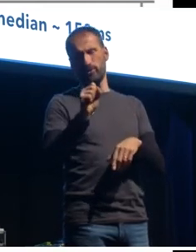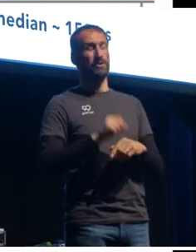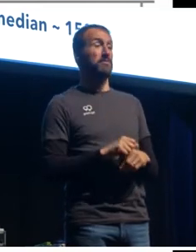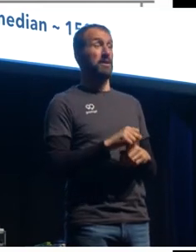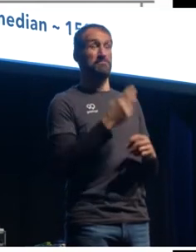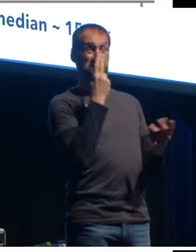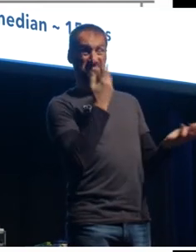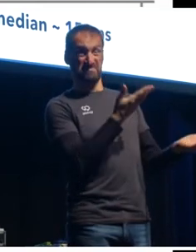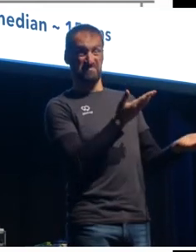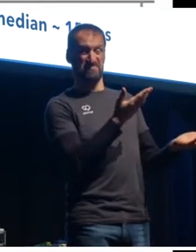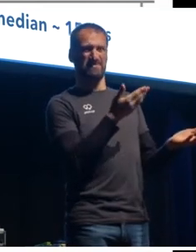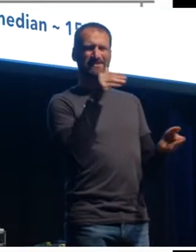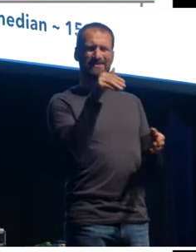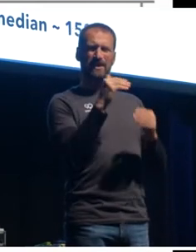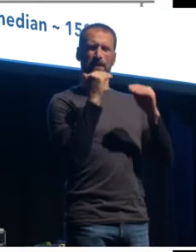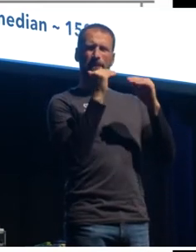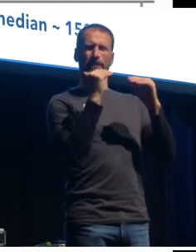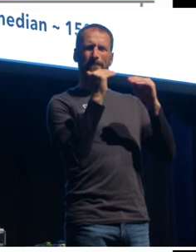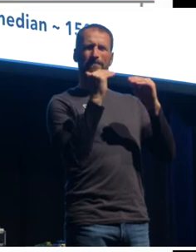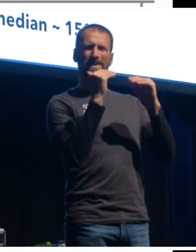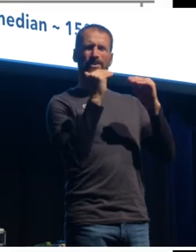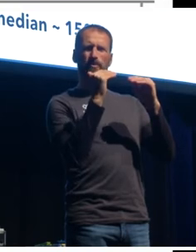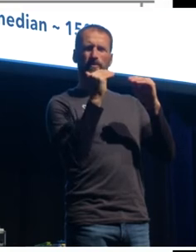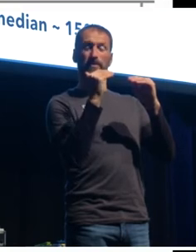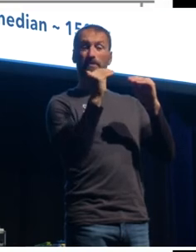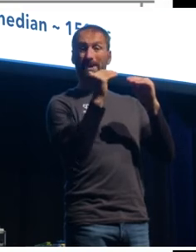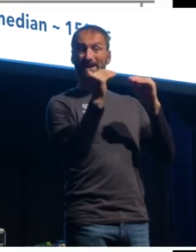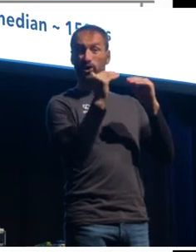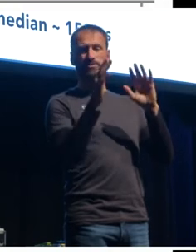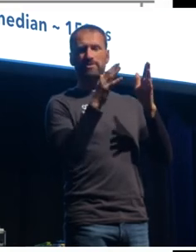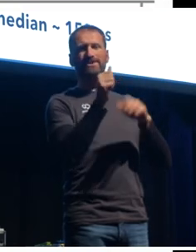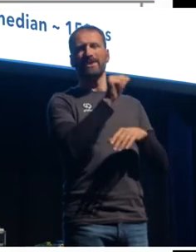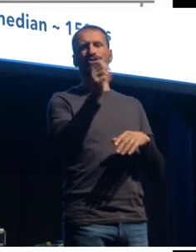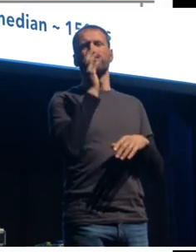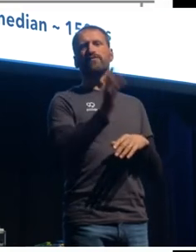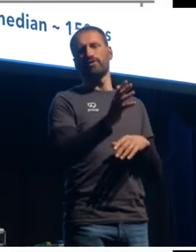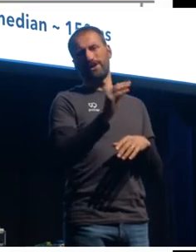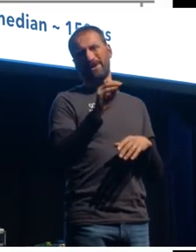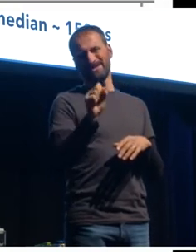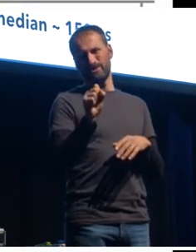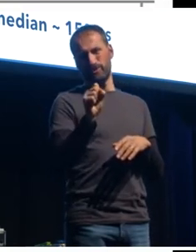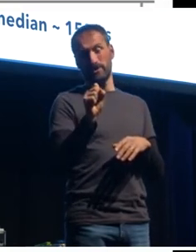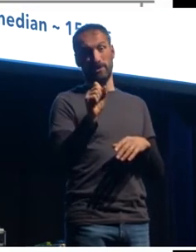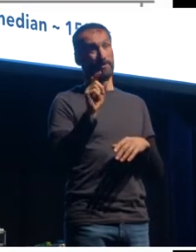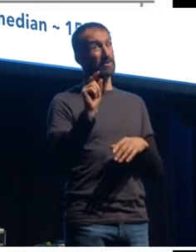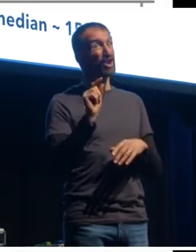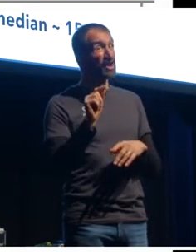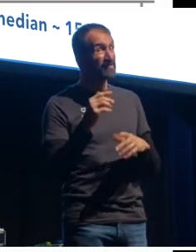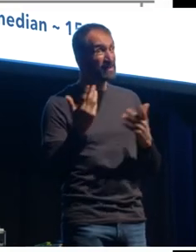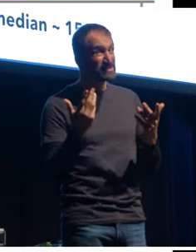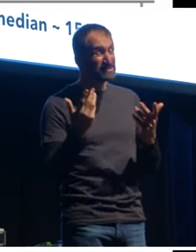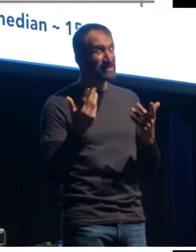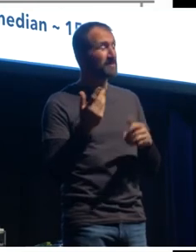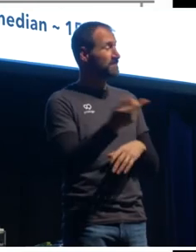that there's a median there. And the median is around 150 milliseconds. And what it means in the context of this,